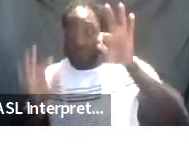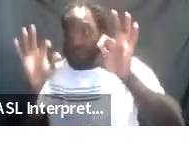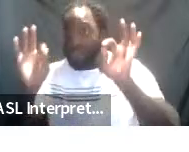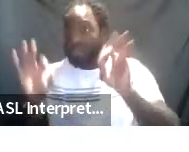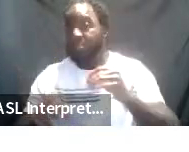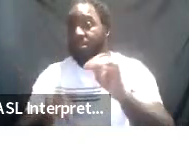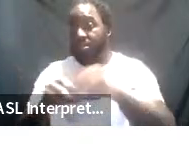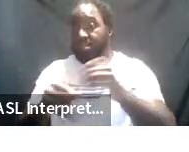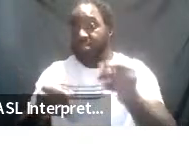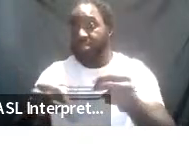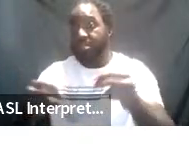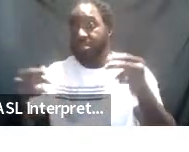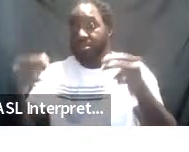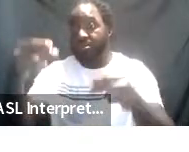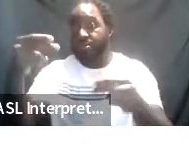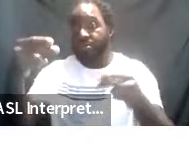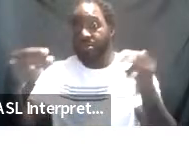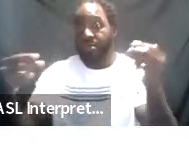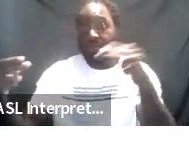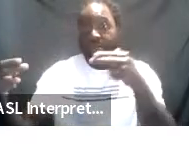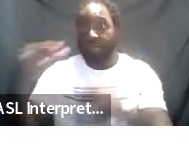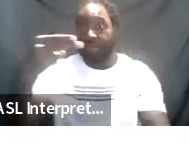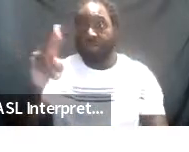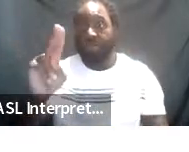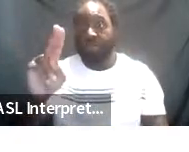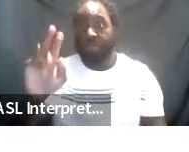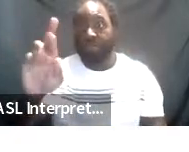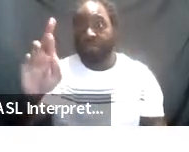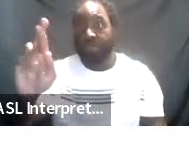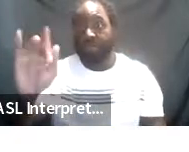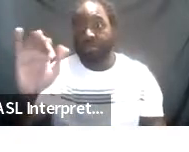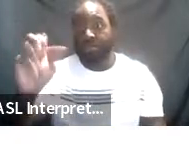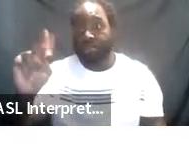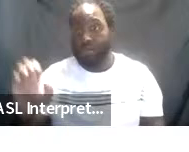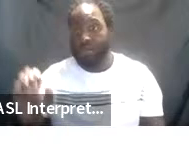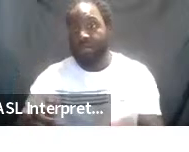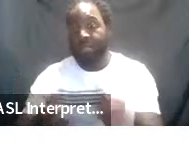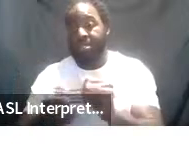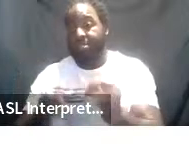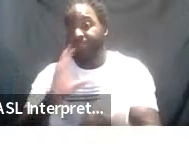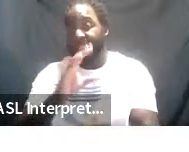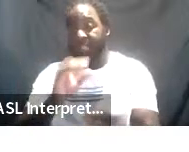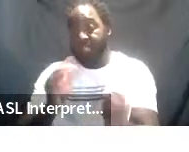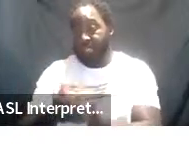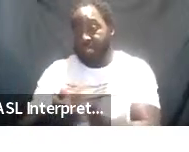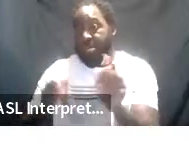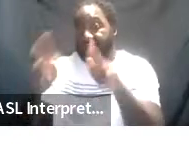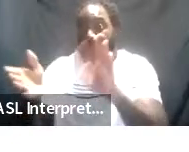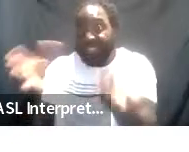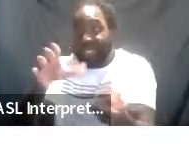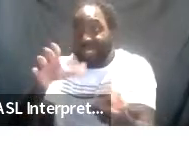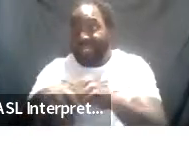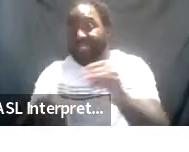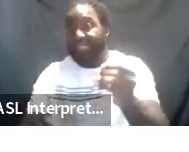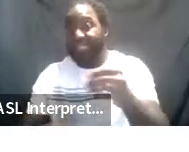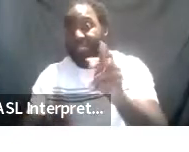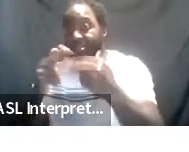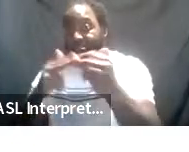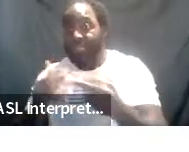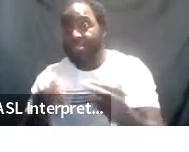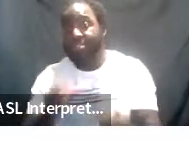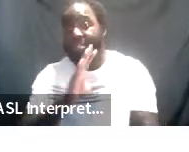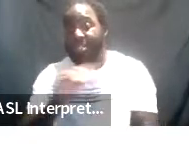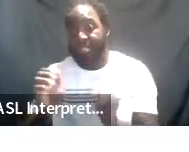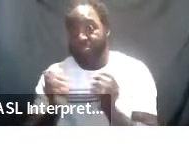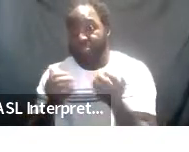of basement apartments that were substandard and people died in them. And will we have a similar